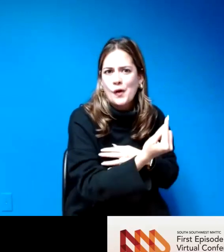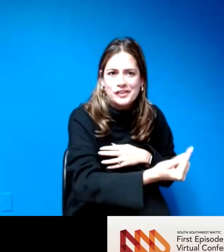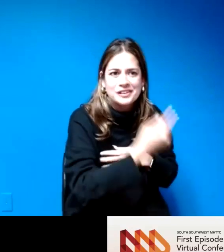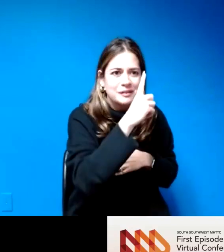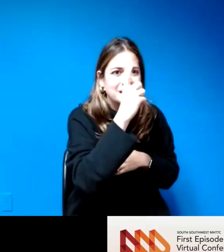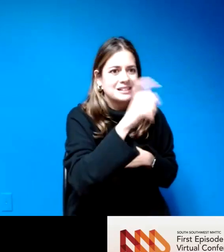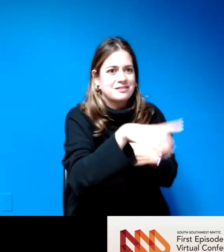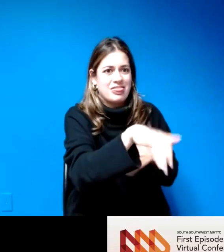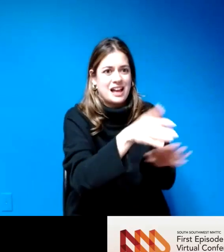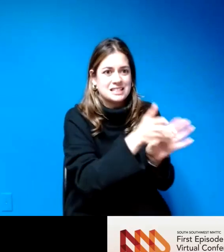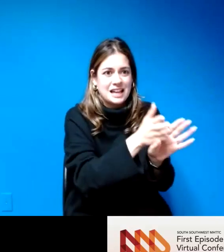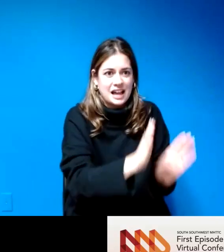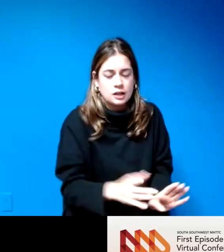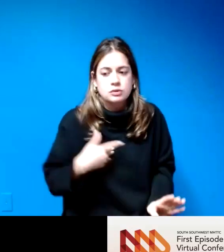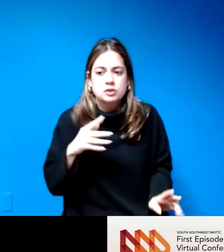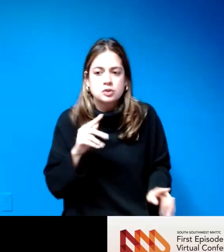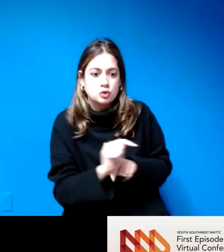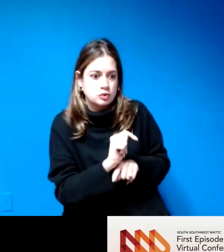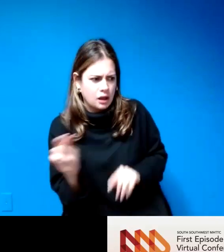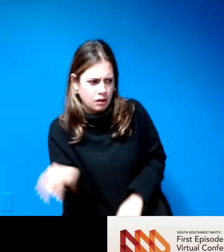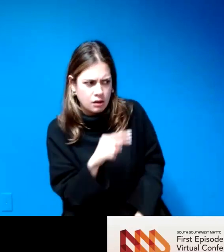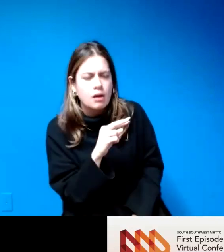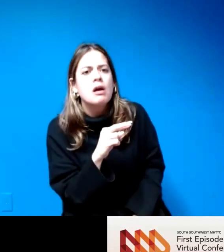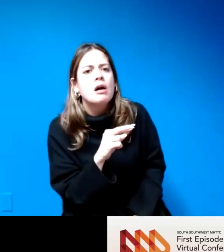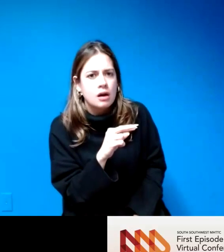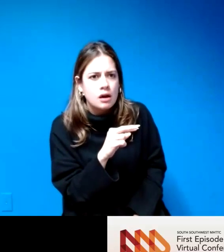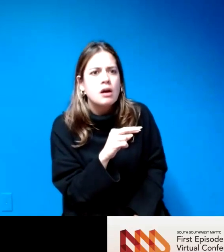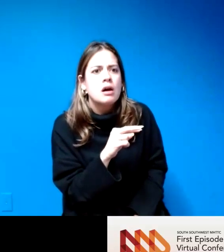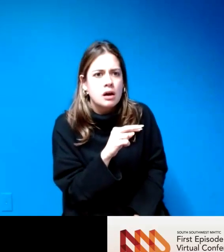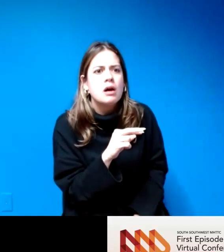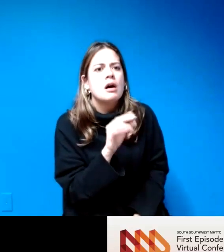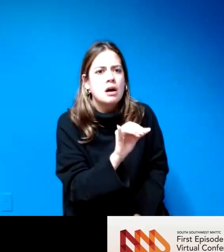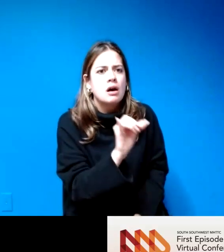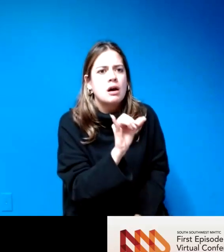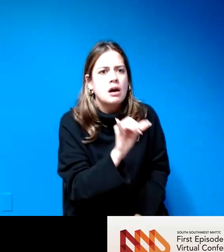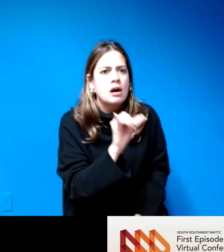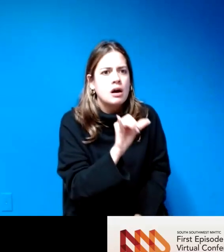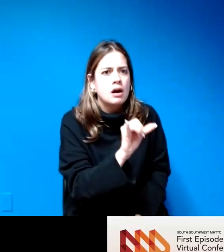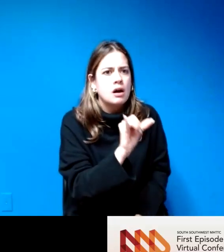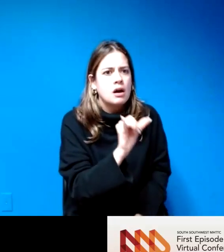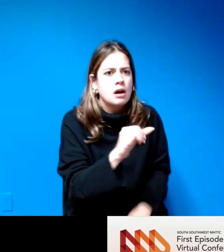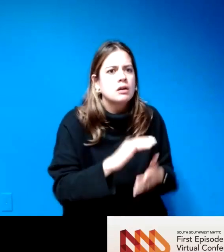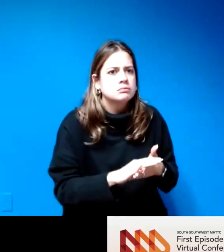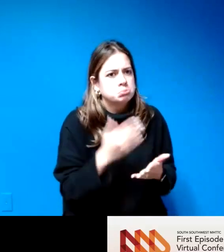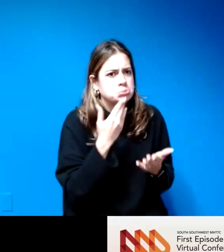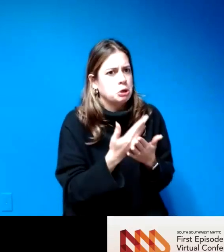the psychiatrists in training who were there, that was impactful. Huh? That's something I can